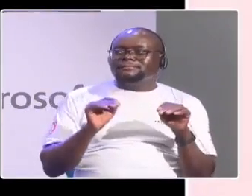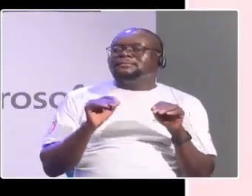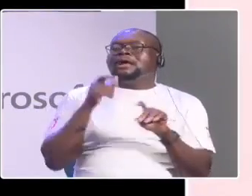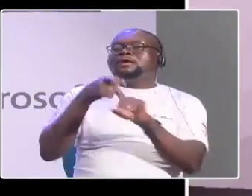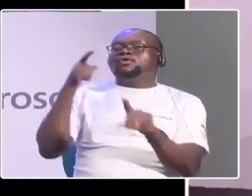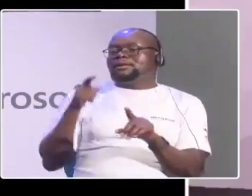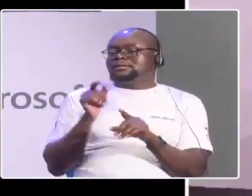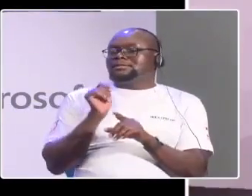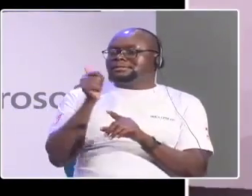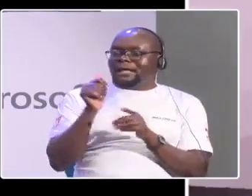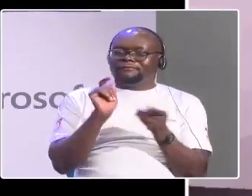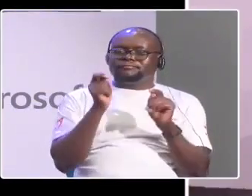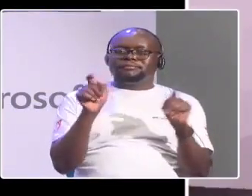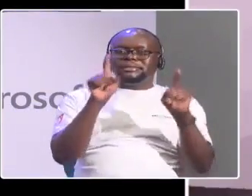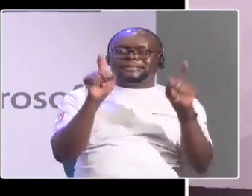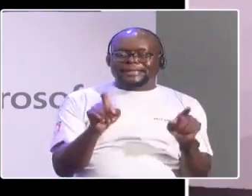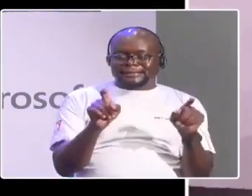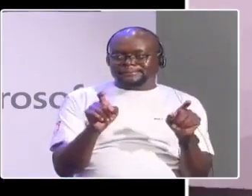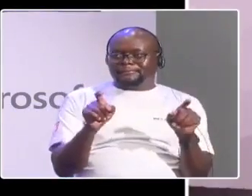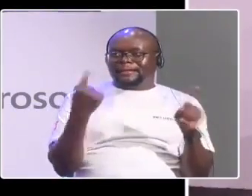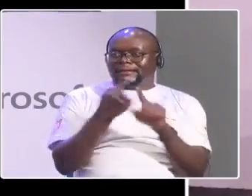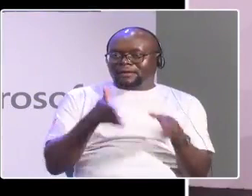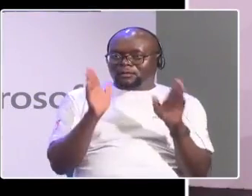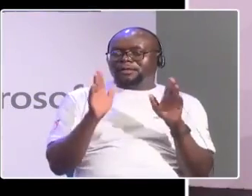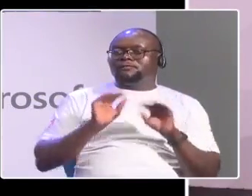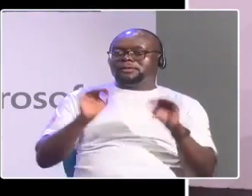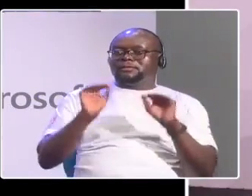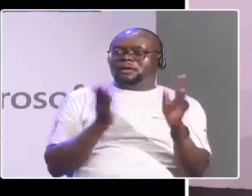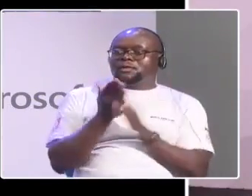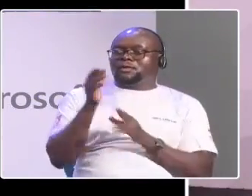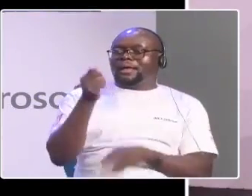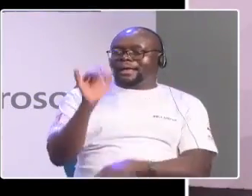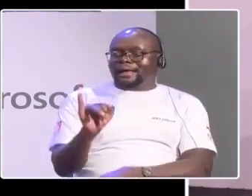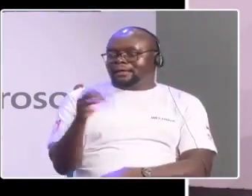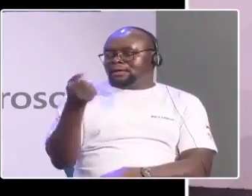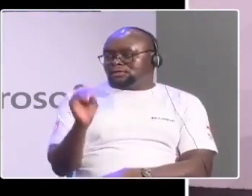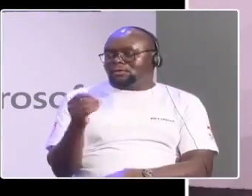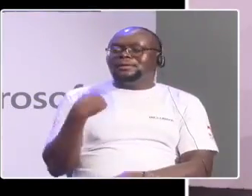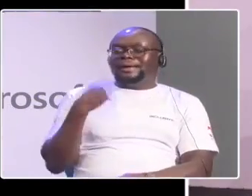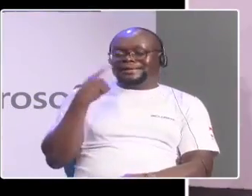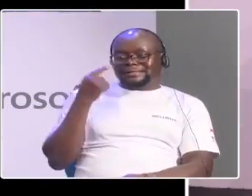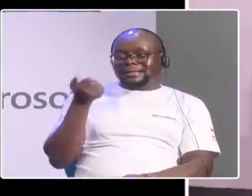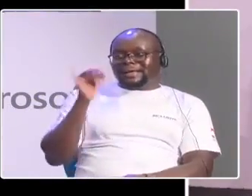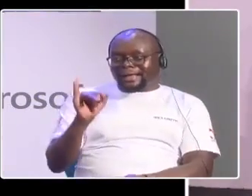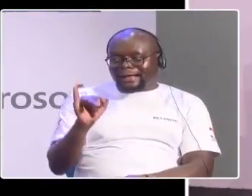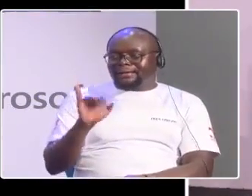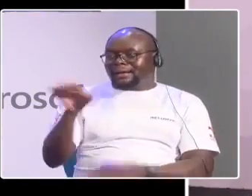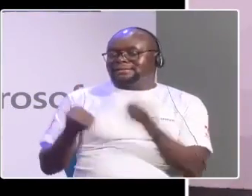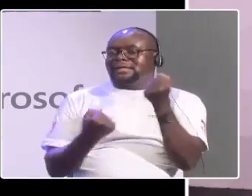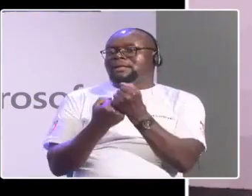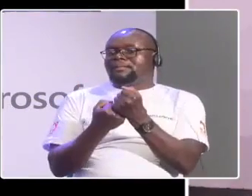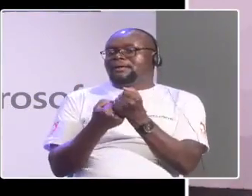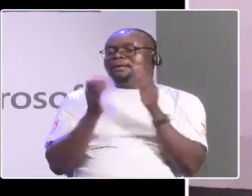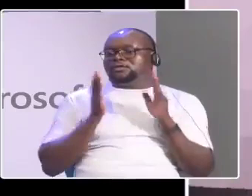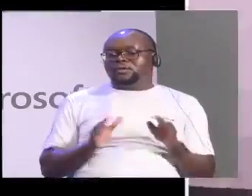automated self-configuring tests and different ways of being taught through AI. So I really see the AI as a supplement to